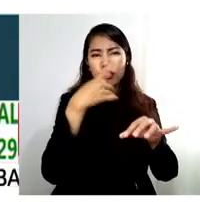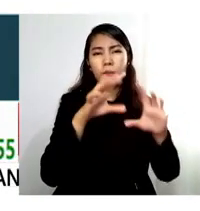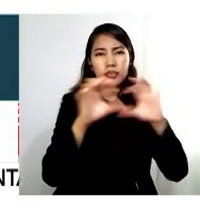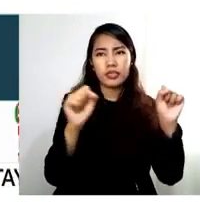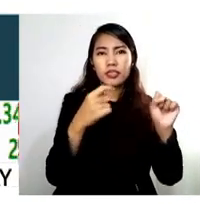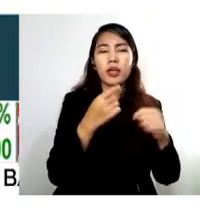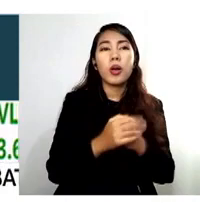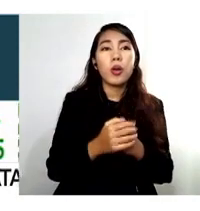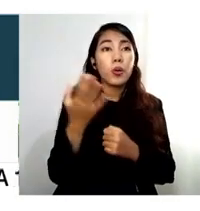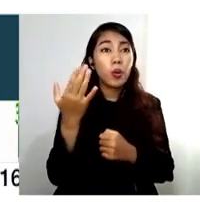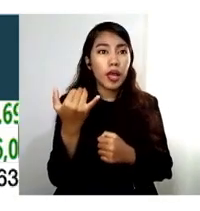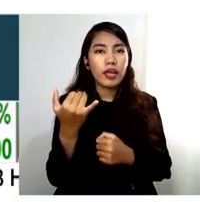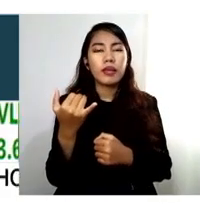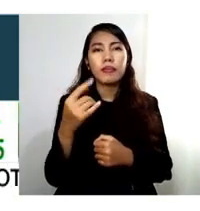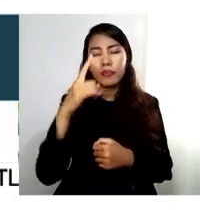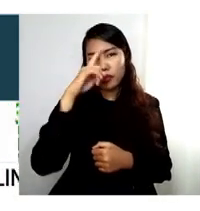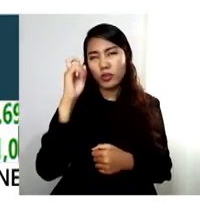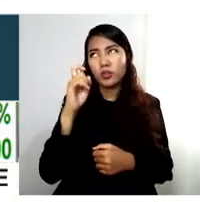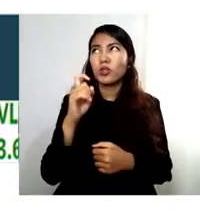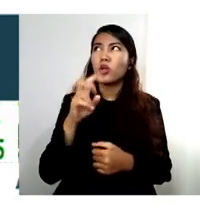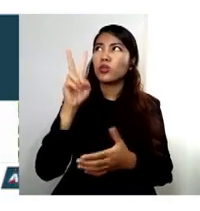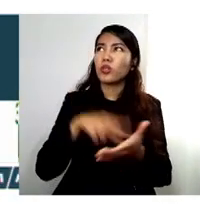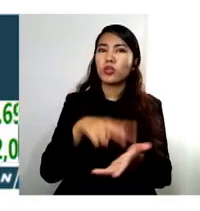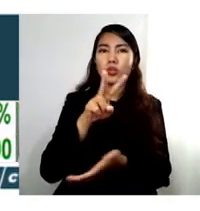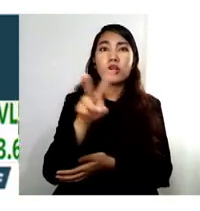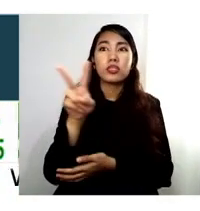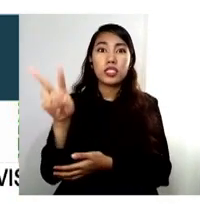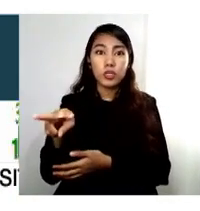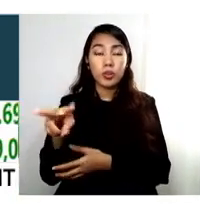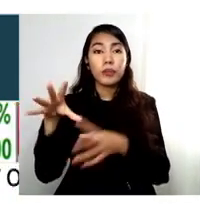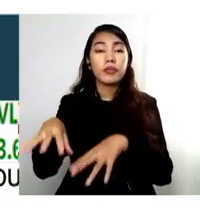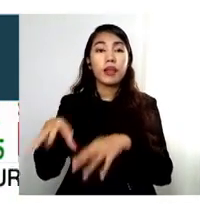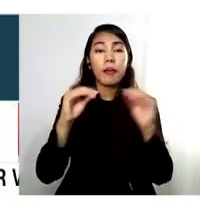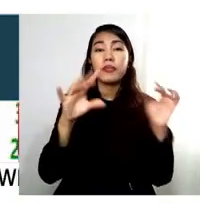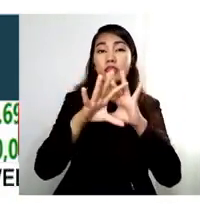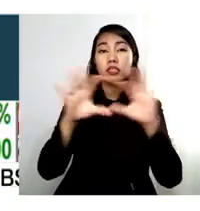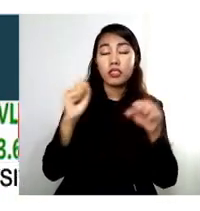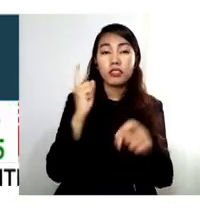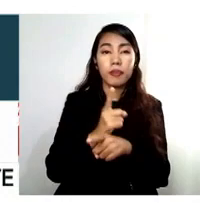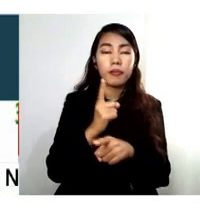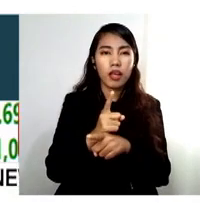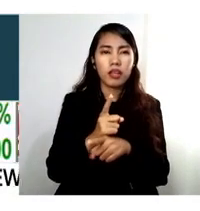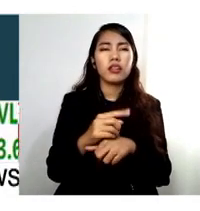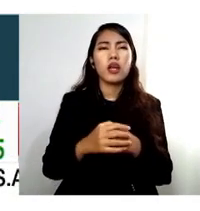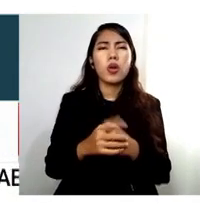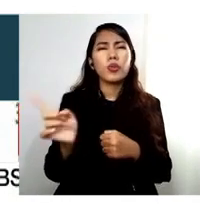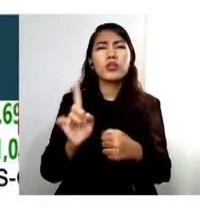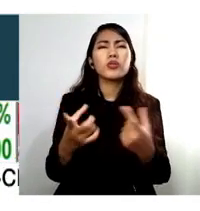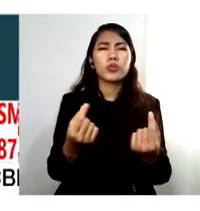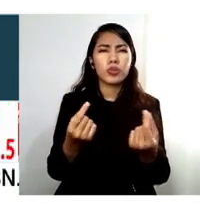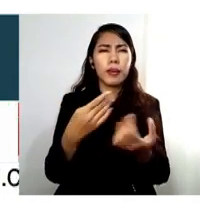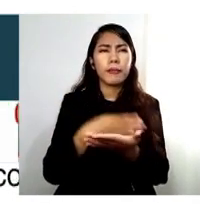come 2022. We only have about a year and a half left in real politics time. And what to do with the budget and how that